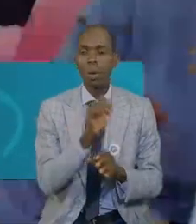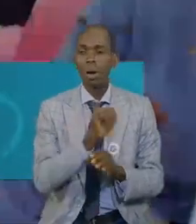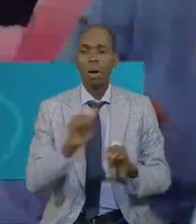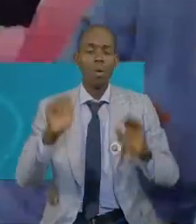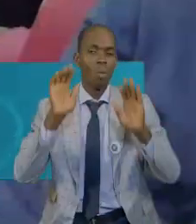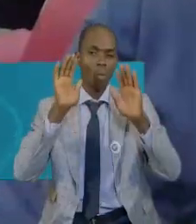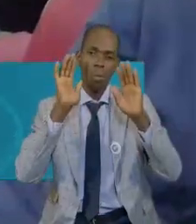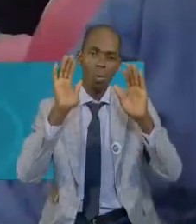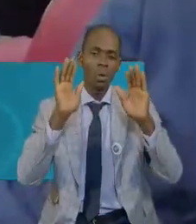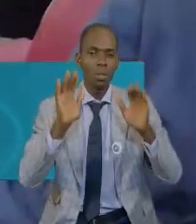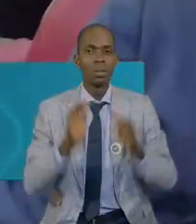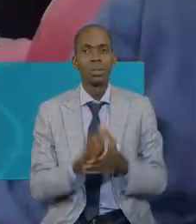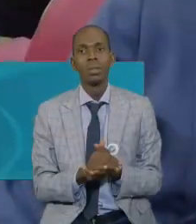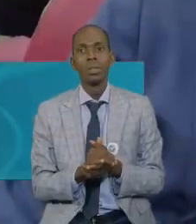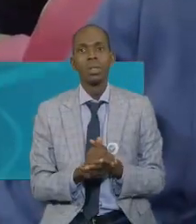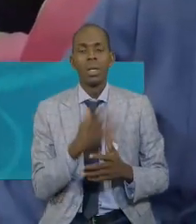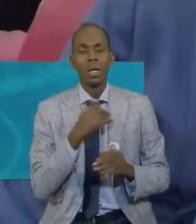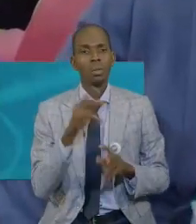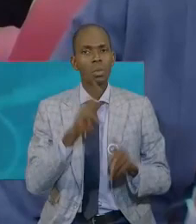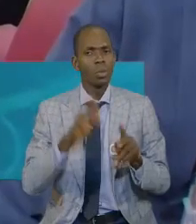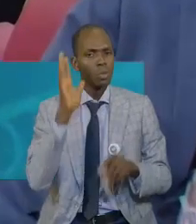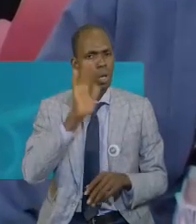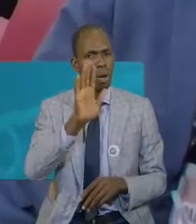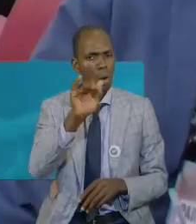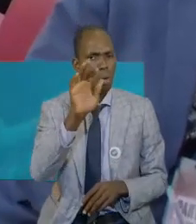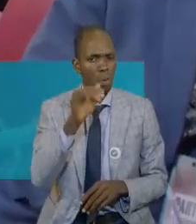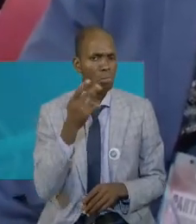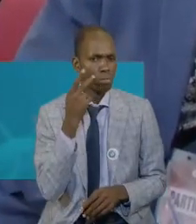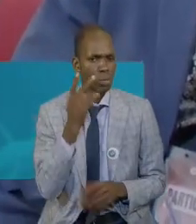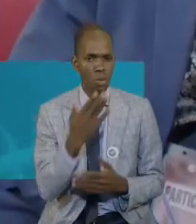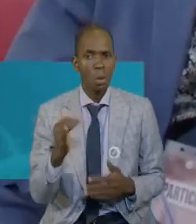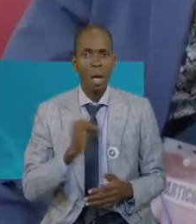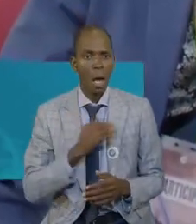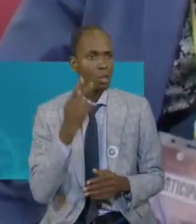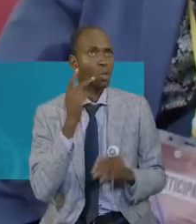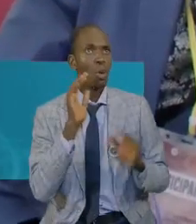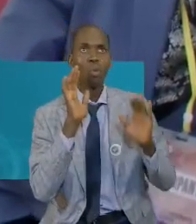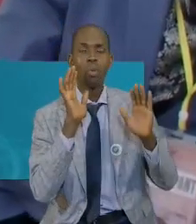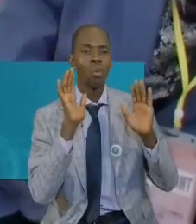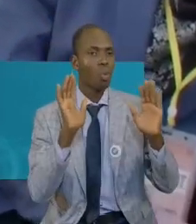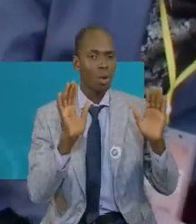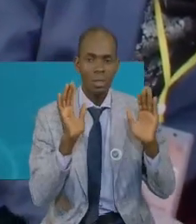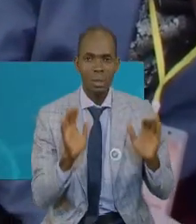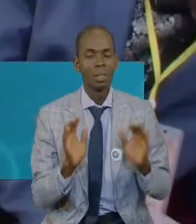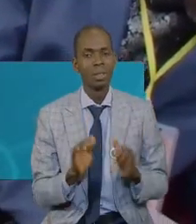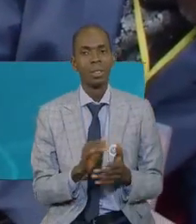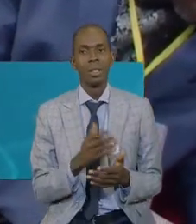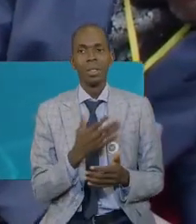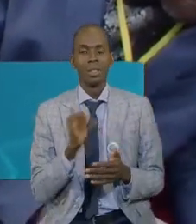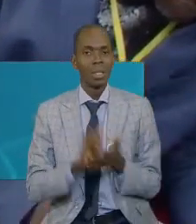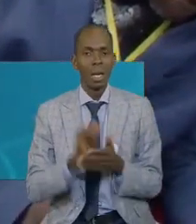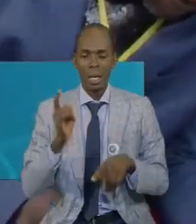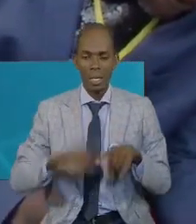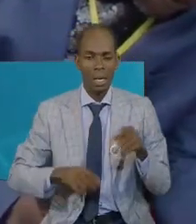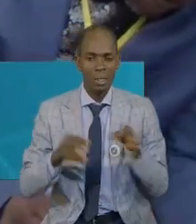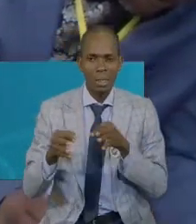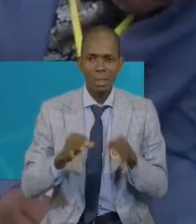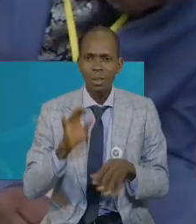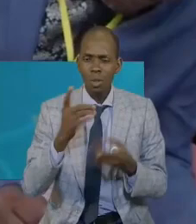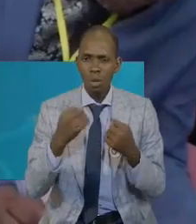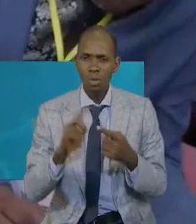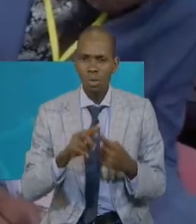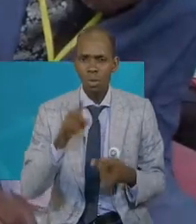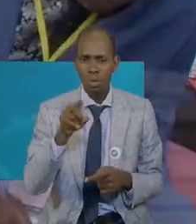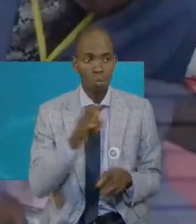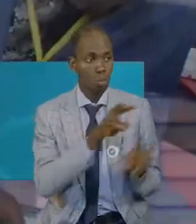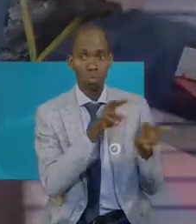people will say come come and see something I saw wonder what is that just come and then they come to you it says look at